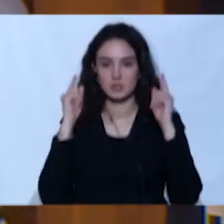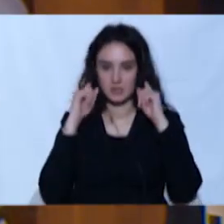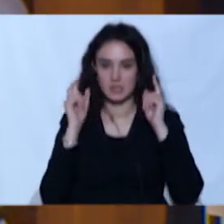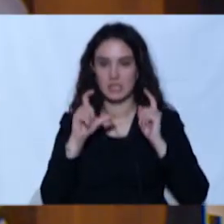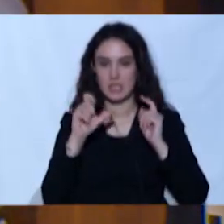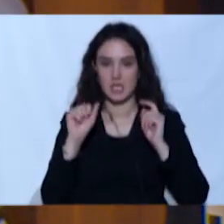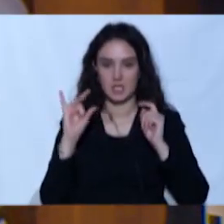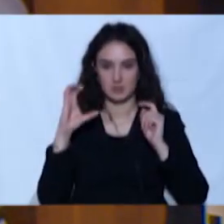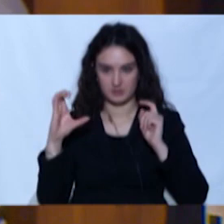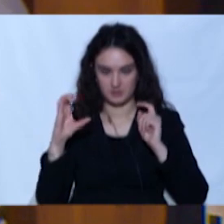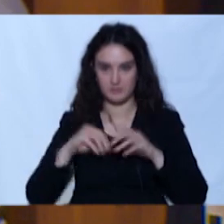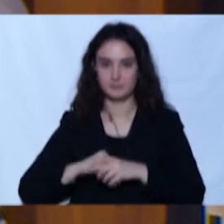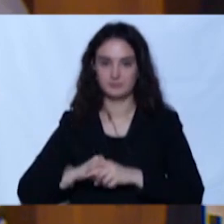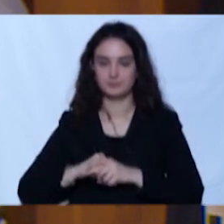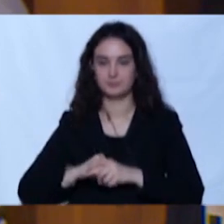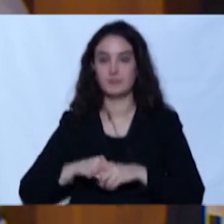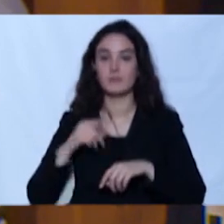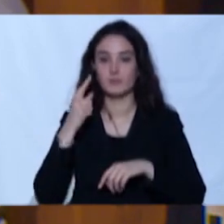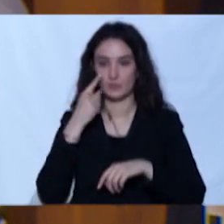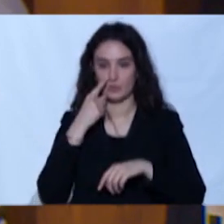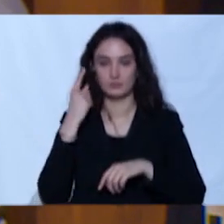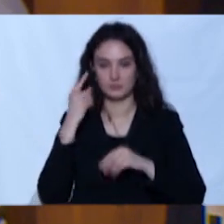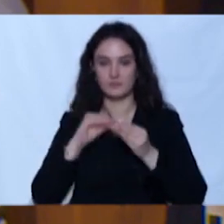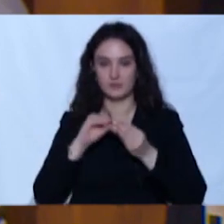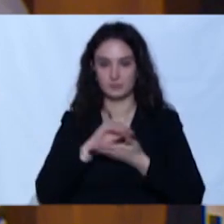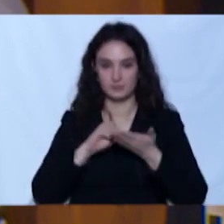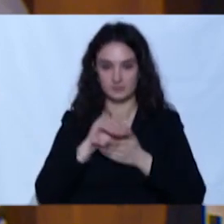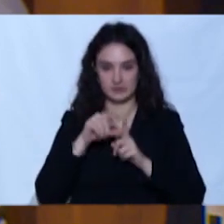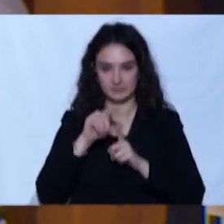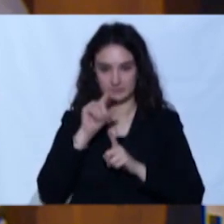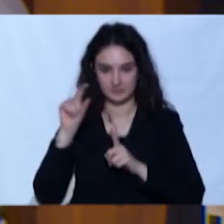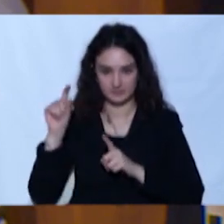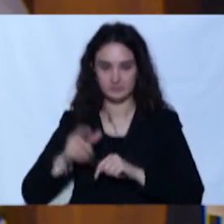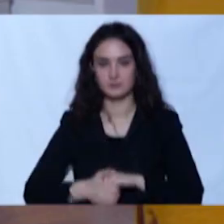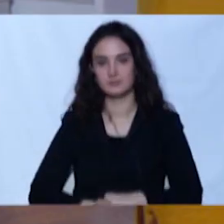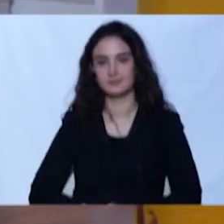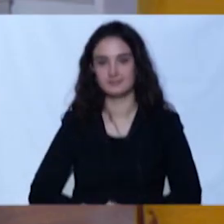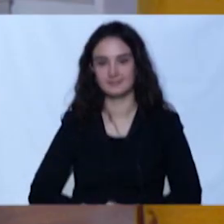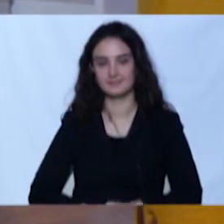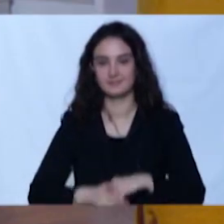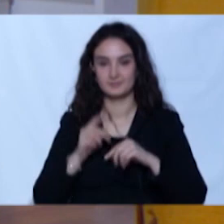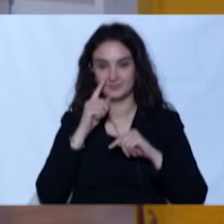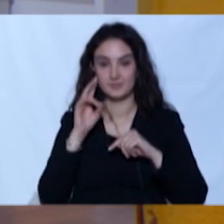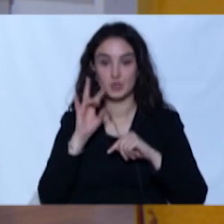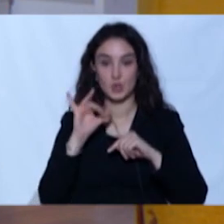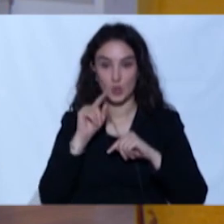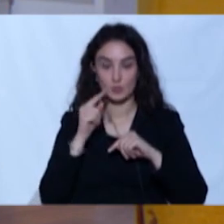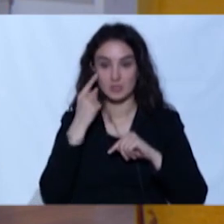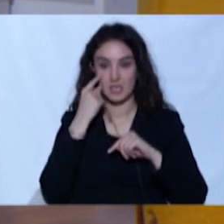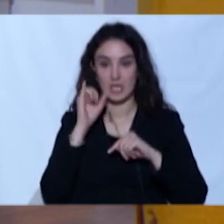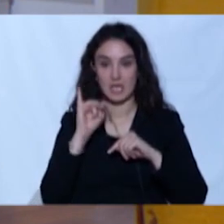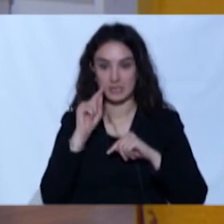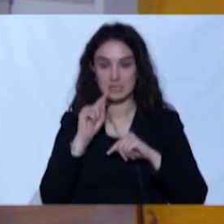Nose, eyes, nose, mouth, ears. nose, eyes,